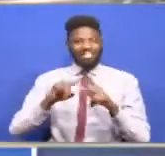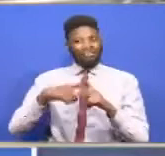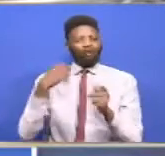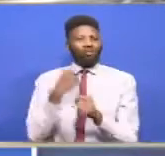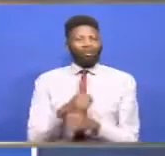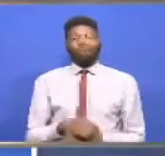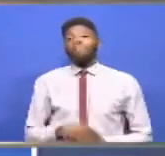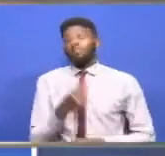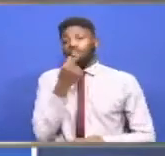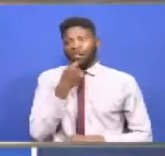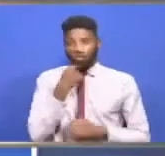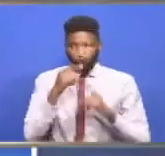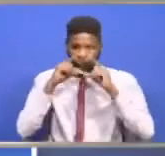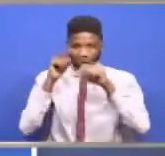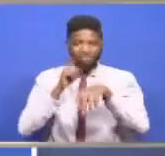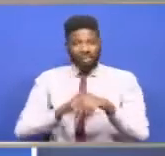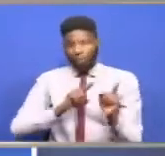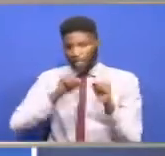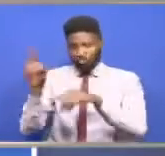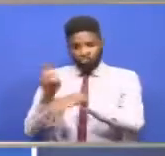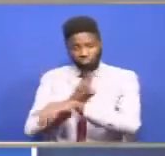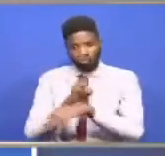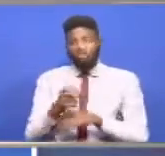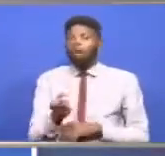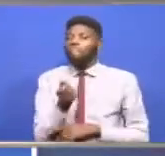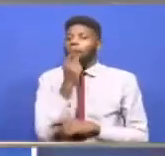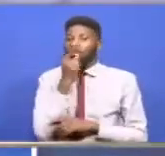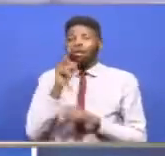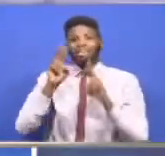made the remarks when he toured Moi International Airport in